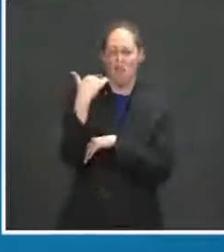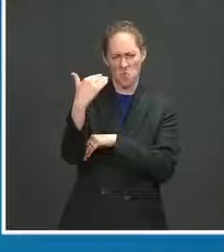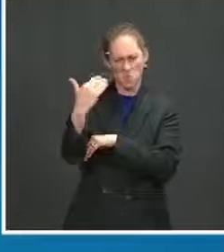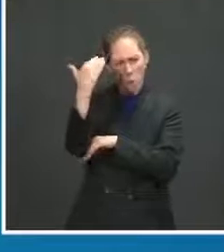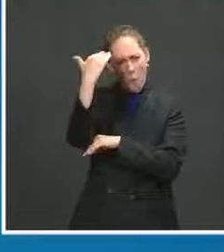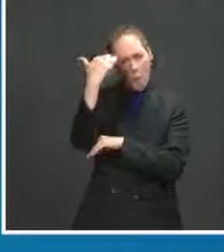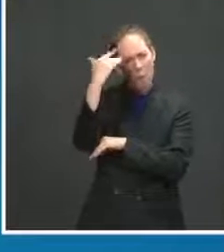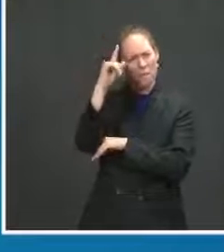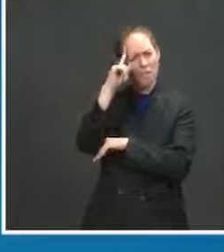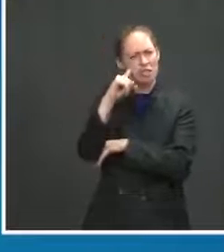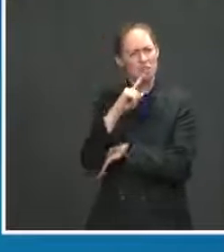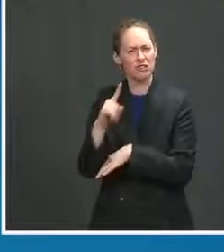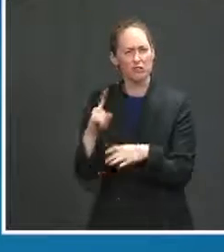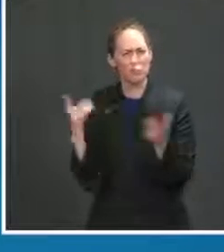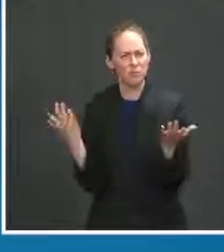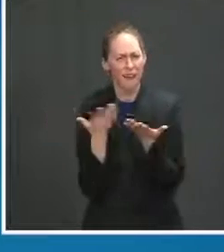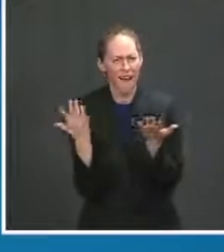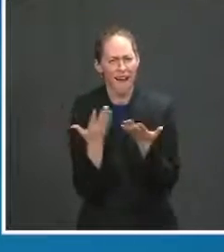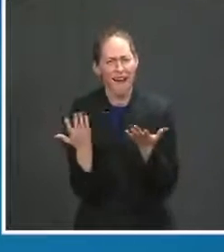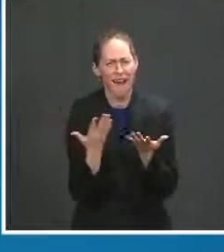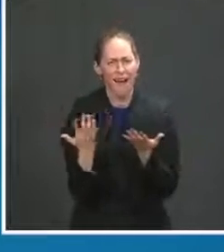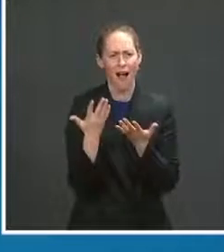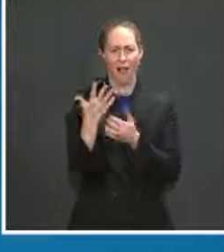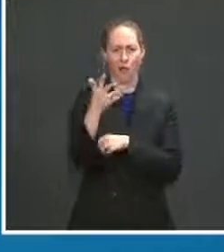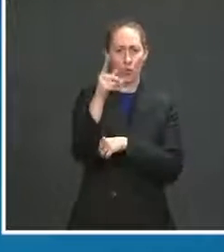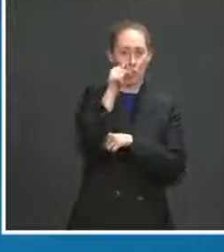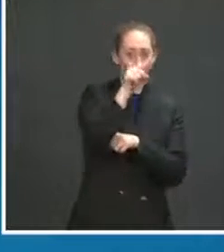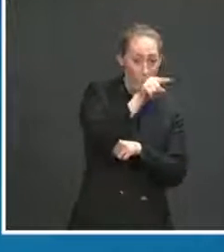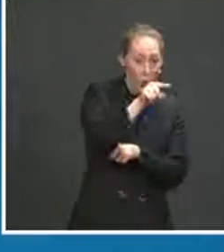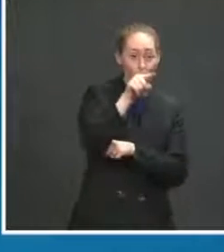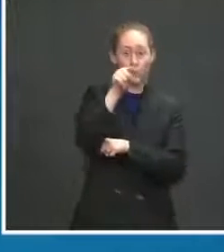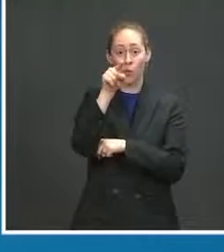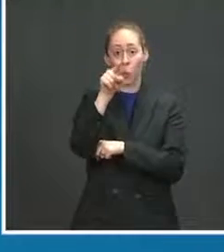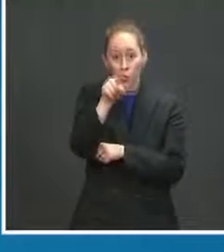Midshipman, you are tireless.